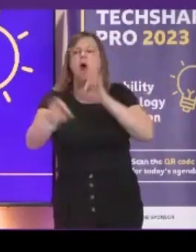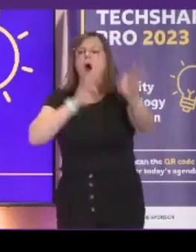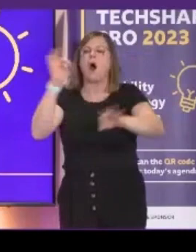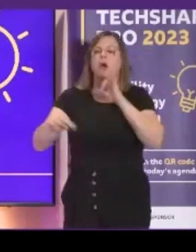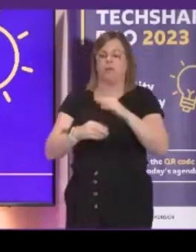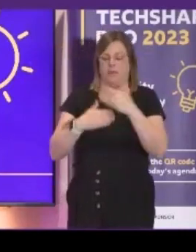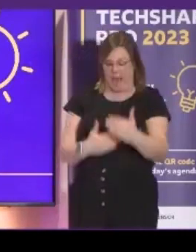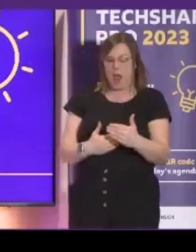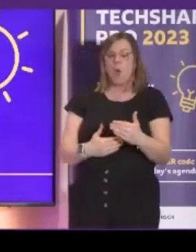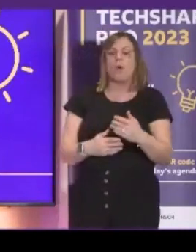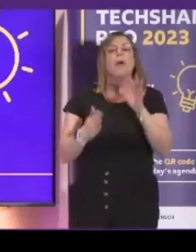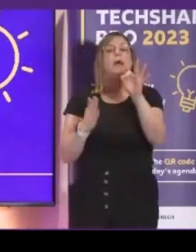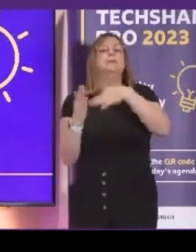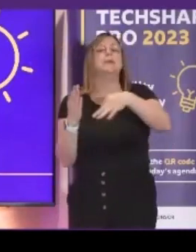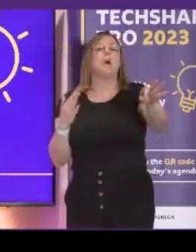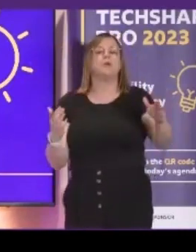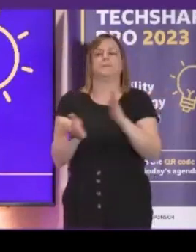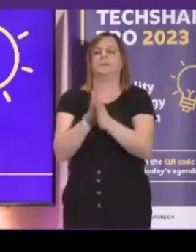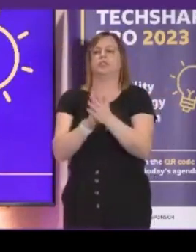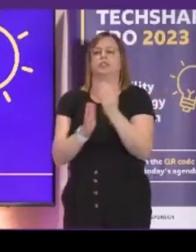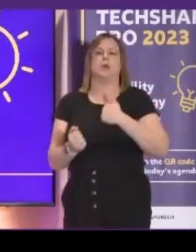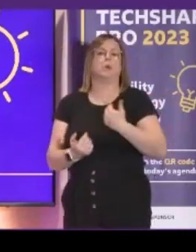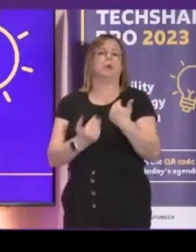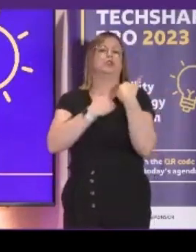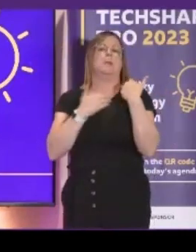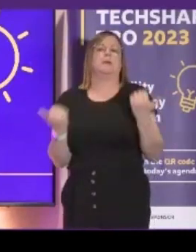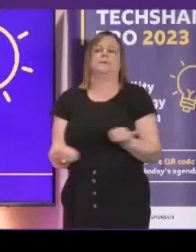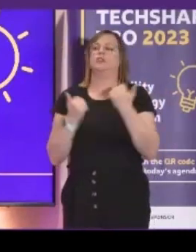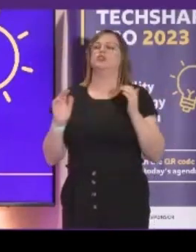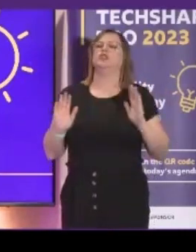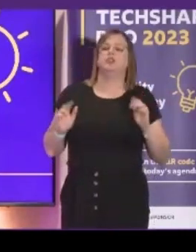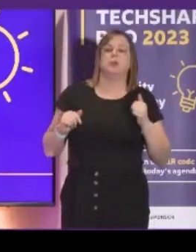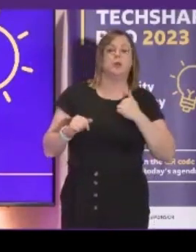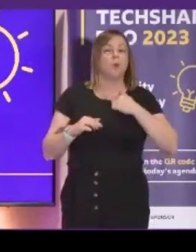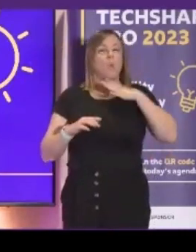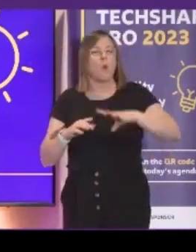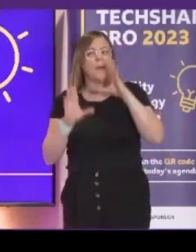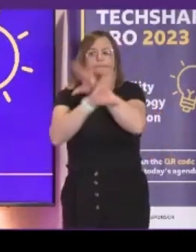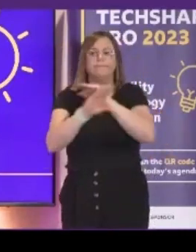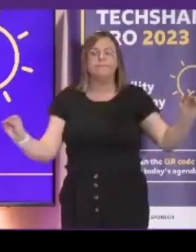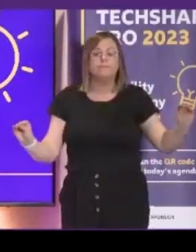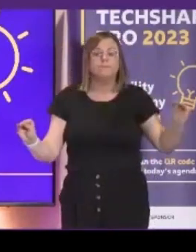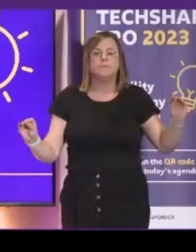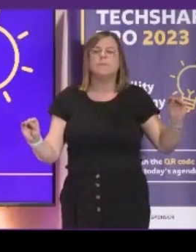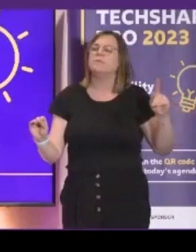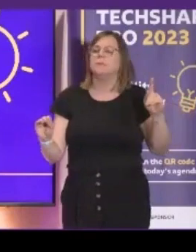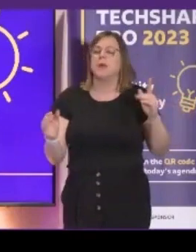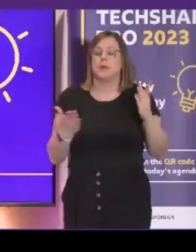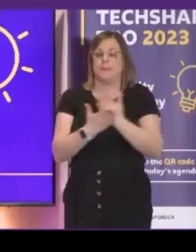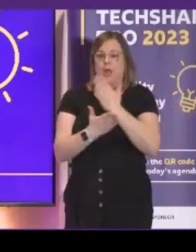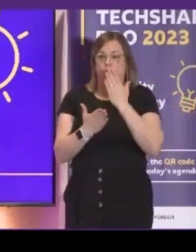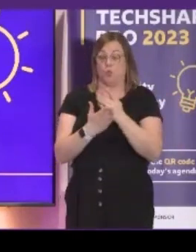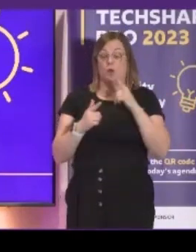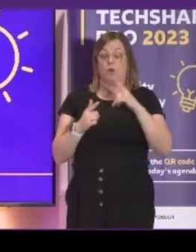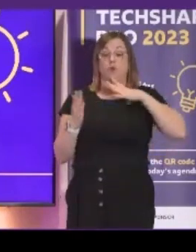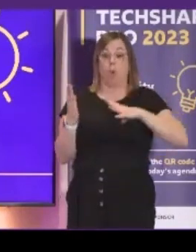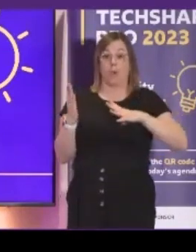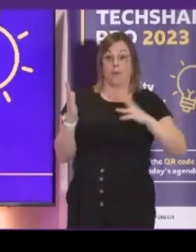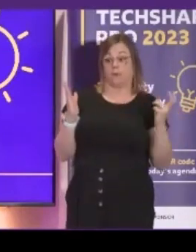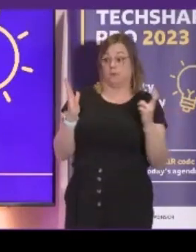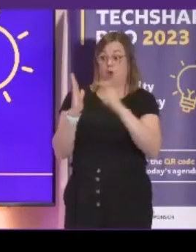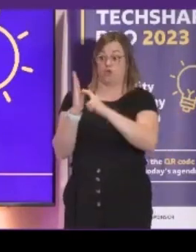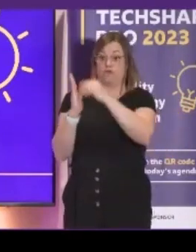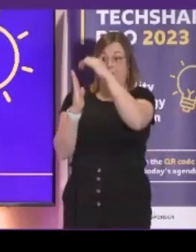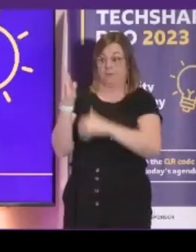up front and that's a tick in the box and we've done our job and we've gone out and said, this is our requirements. It's also about making sure that we concrete those requirements into contracts